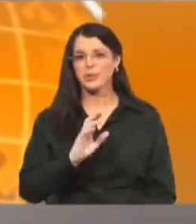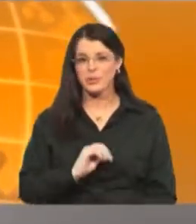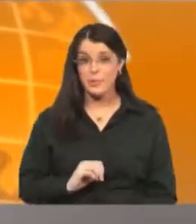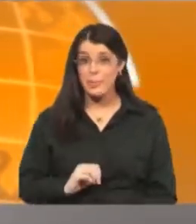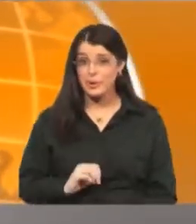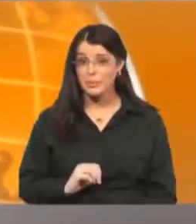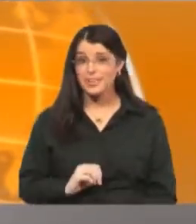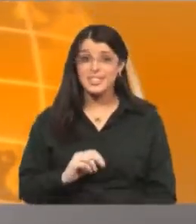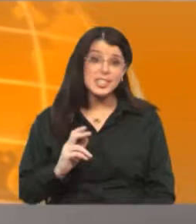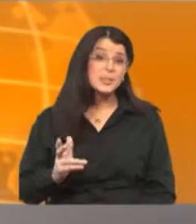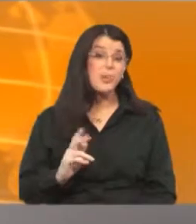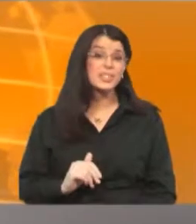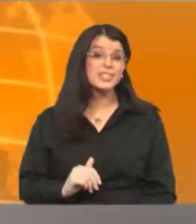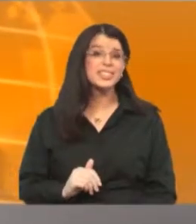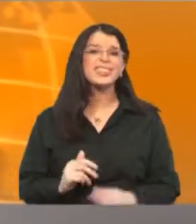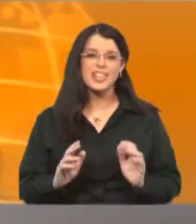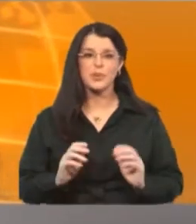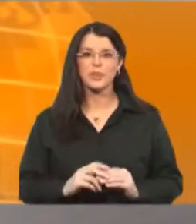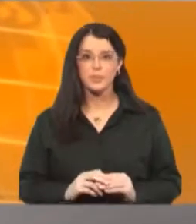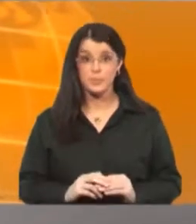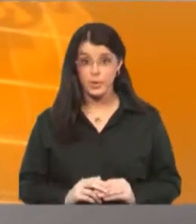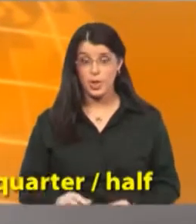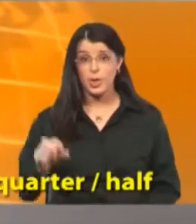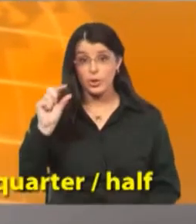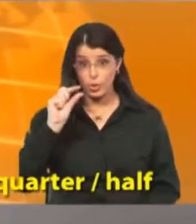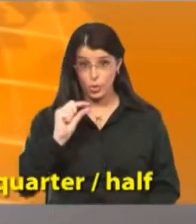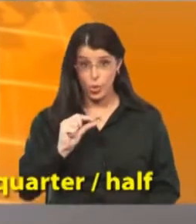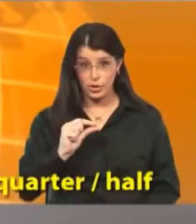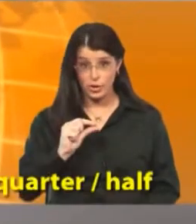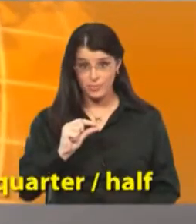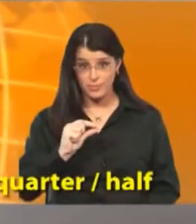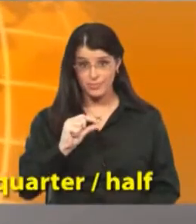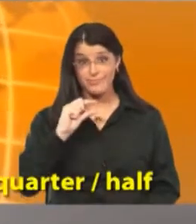I'm sure you remember, but since it's important, let's review.